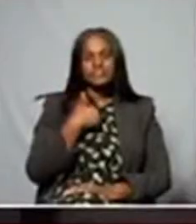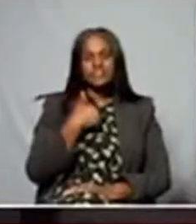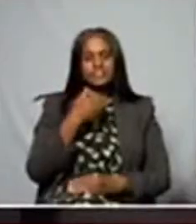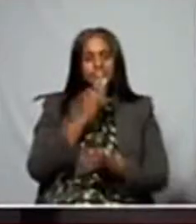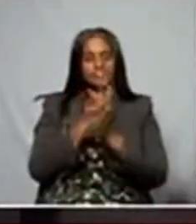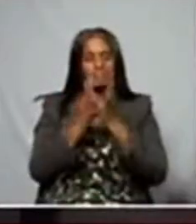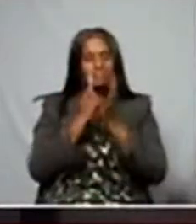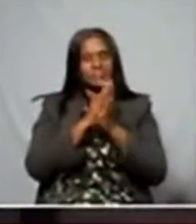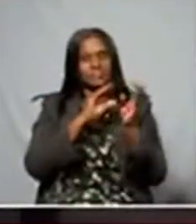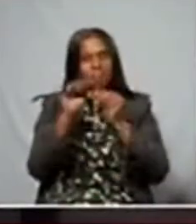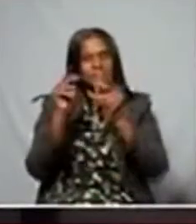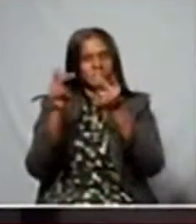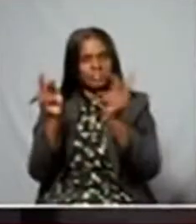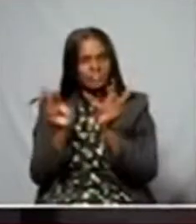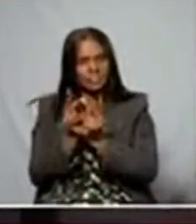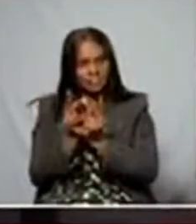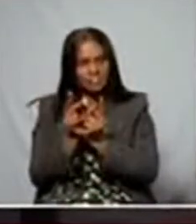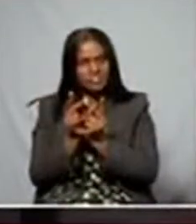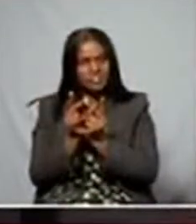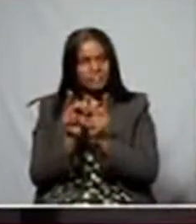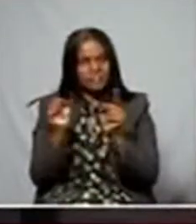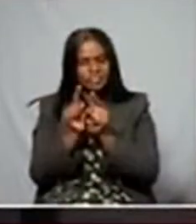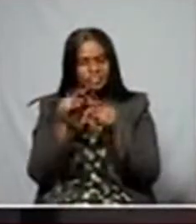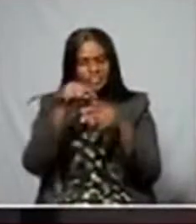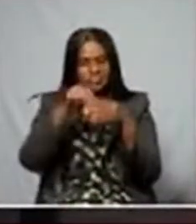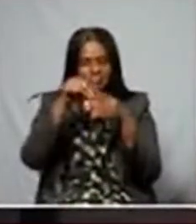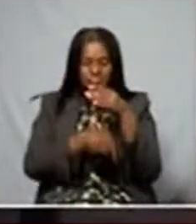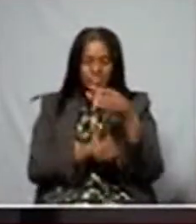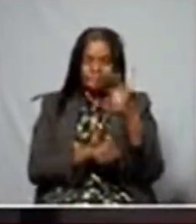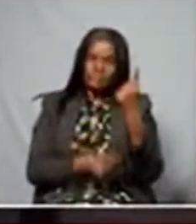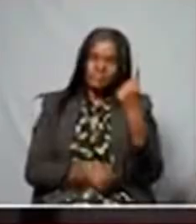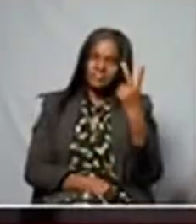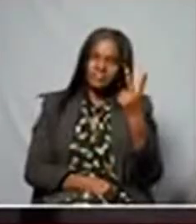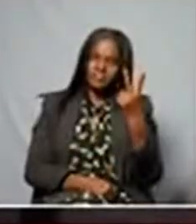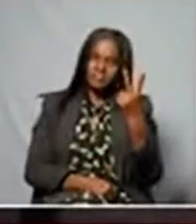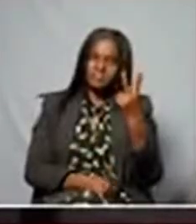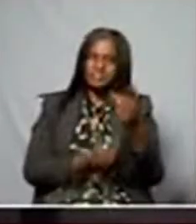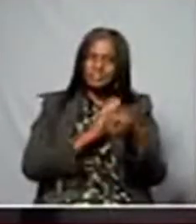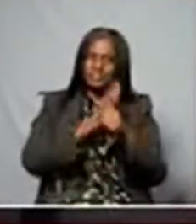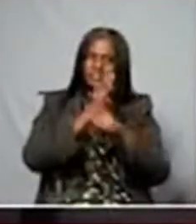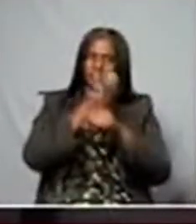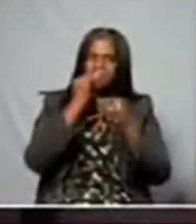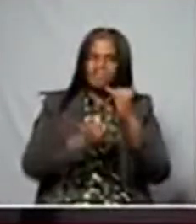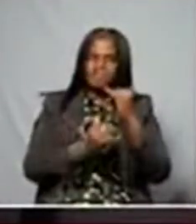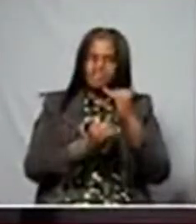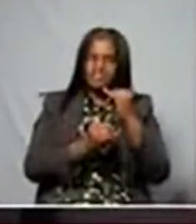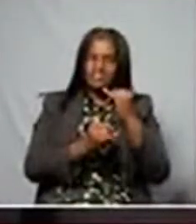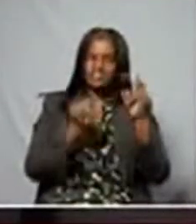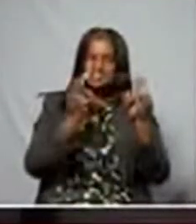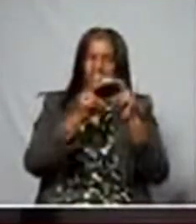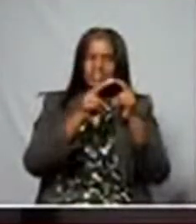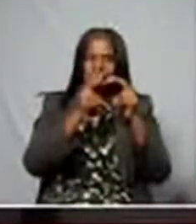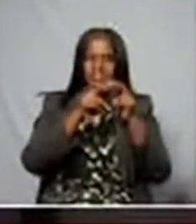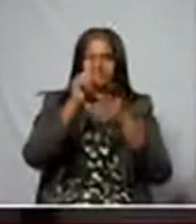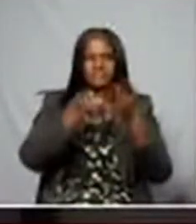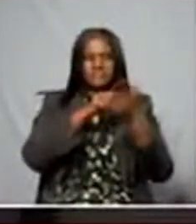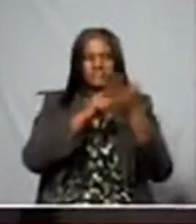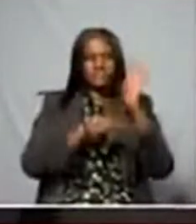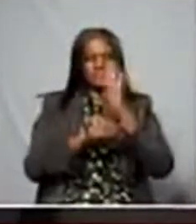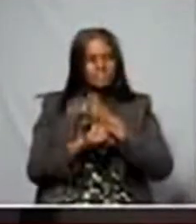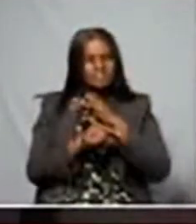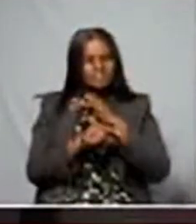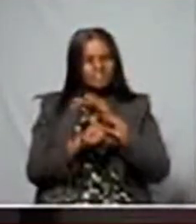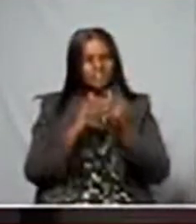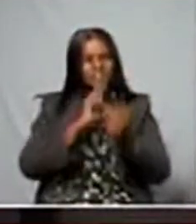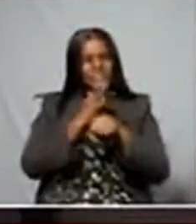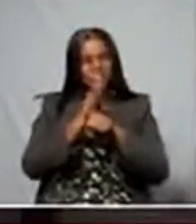actually go on site and they drill 1 or 2 boreholes, and after that, I think that the contracts were terminated. And